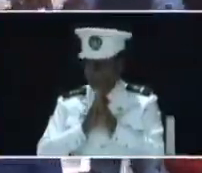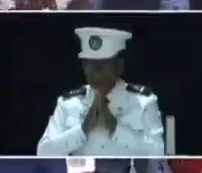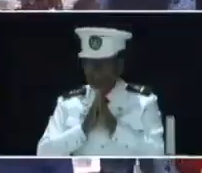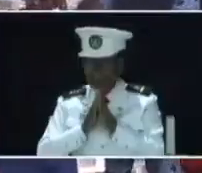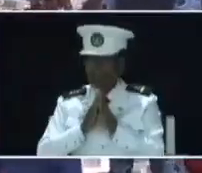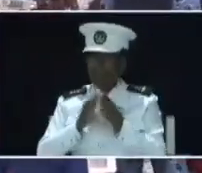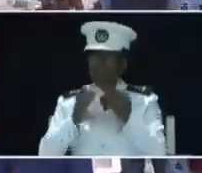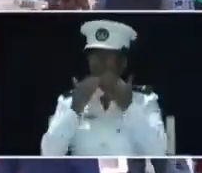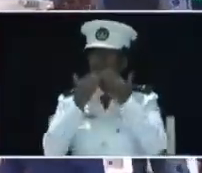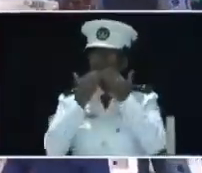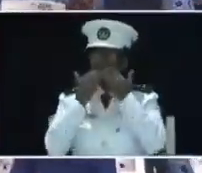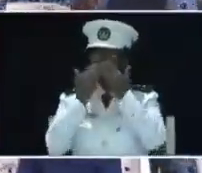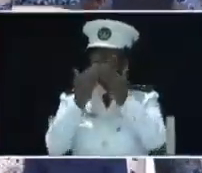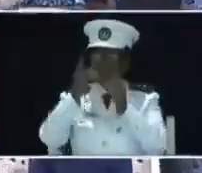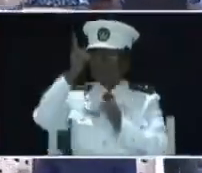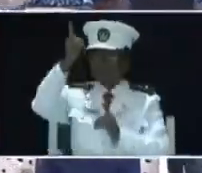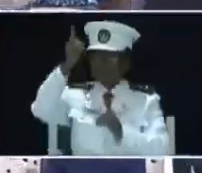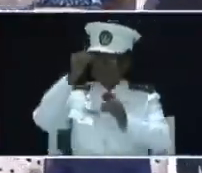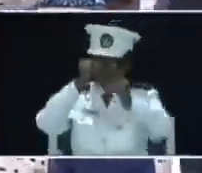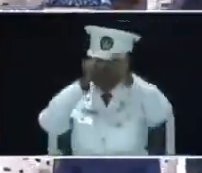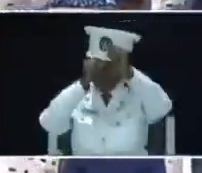Thank you, Father.